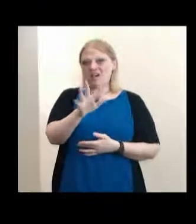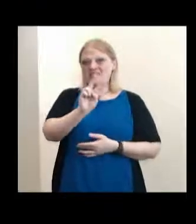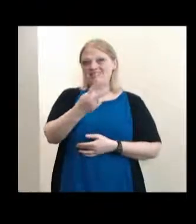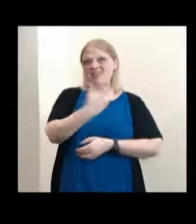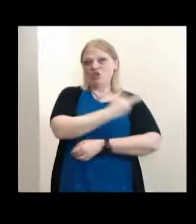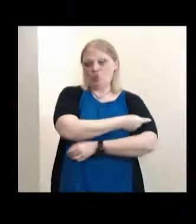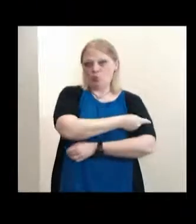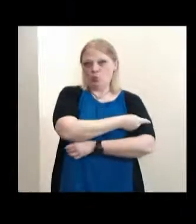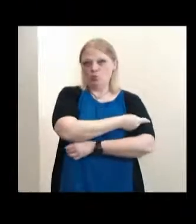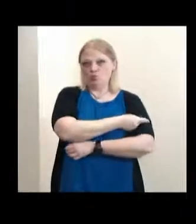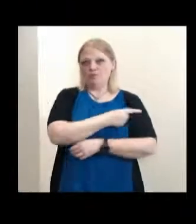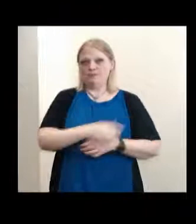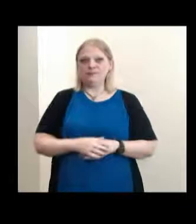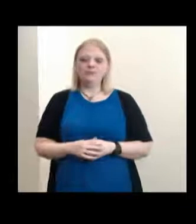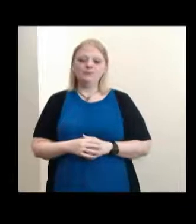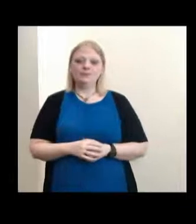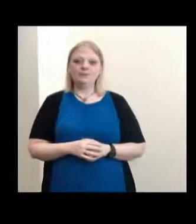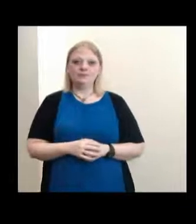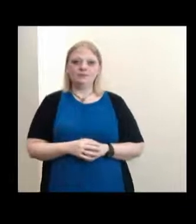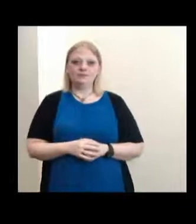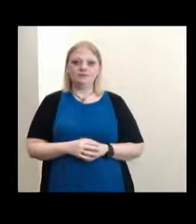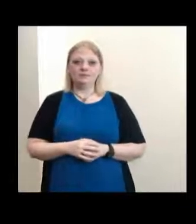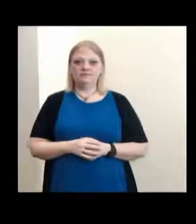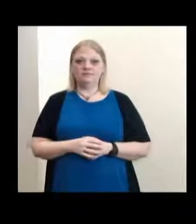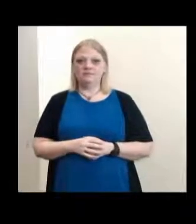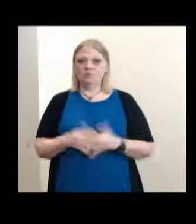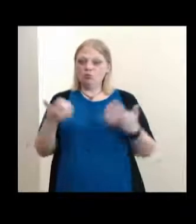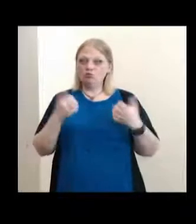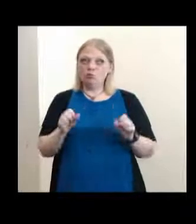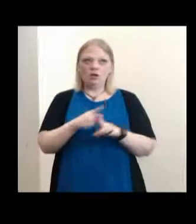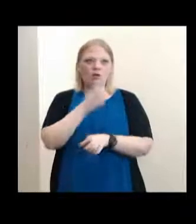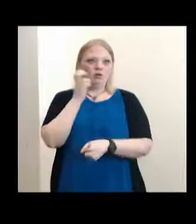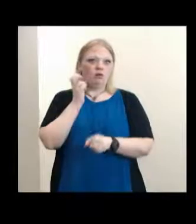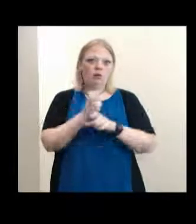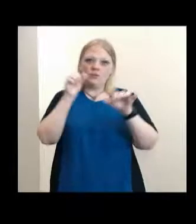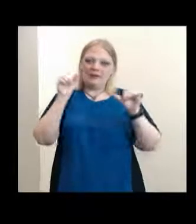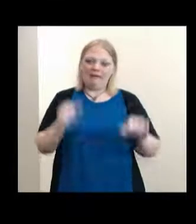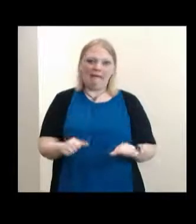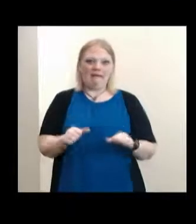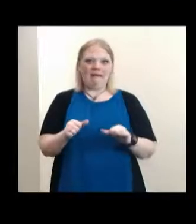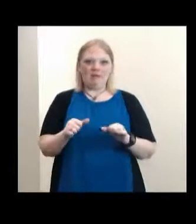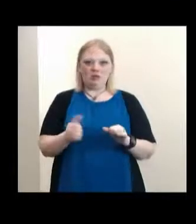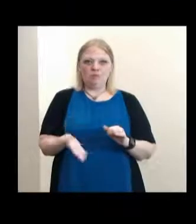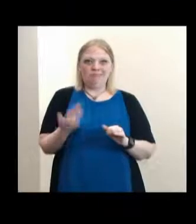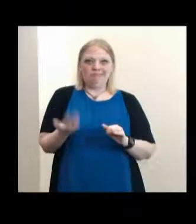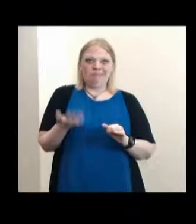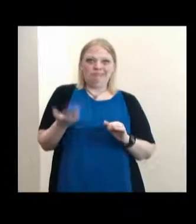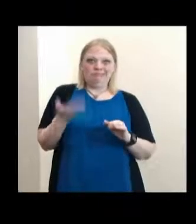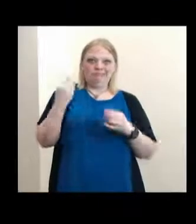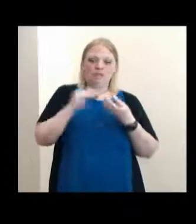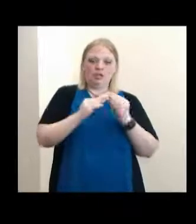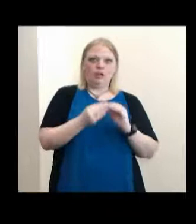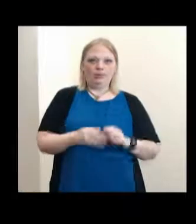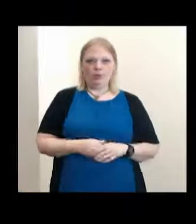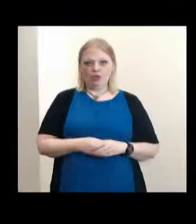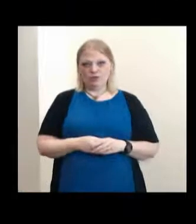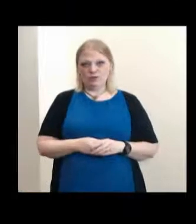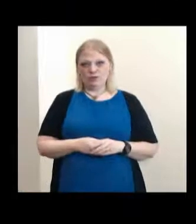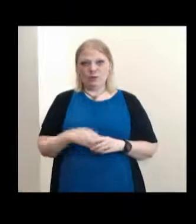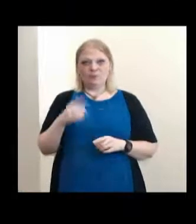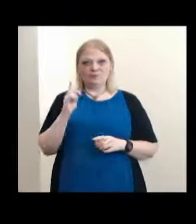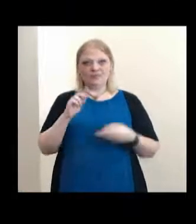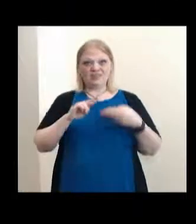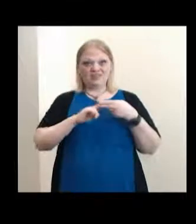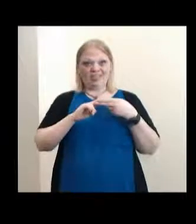28,585 second doses of vaccine. So we are trying as hard as we can to get those numbers up. So this slide is looking